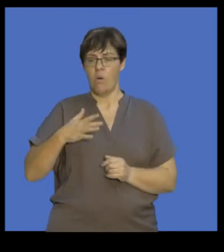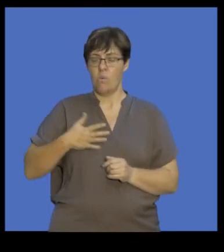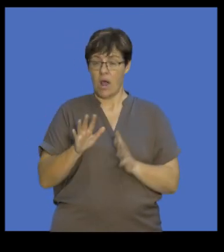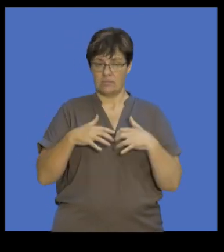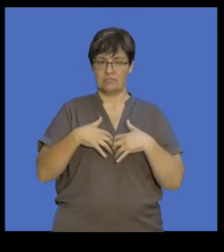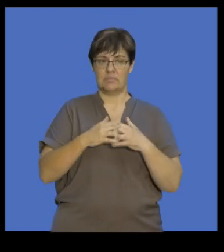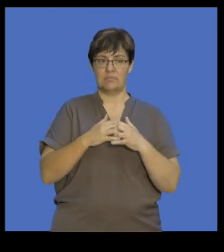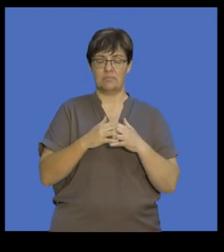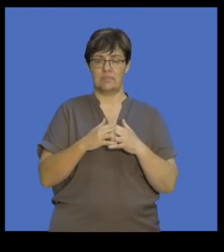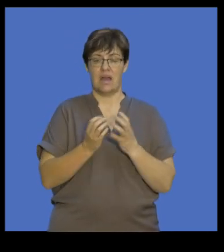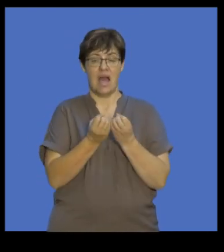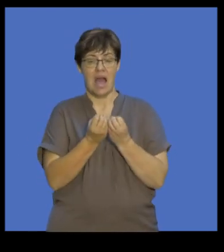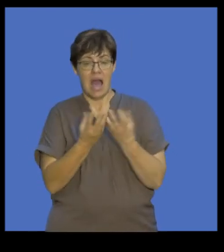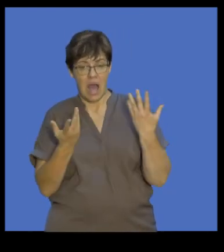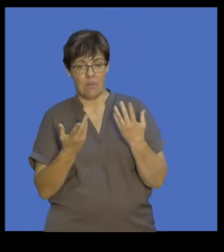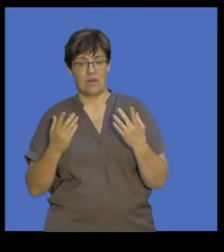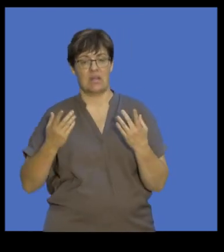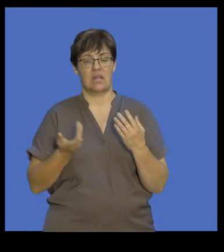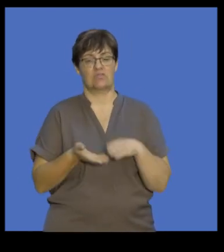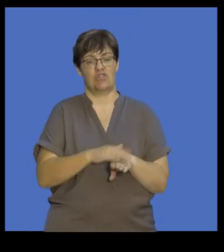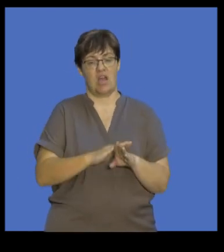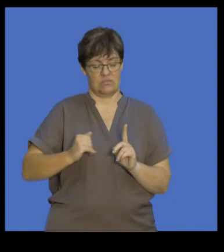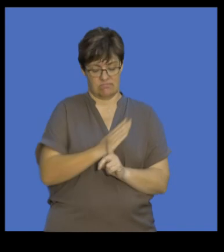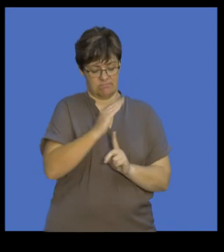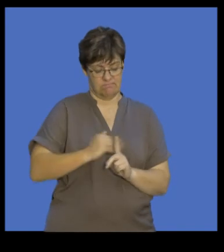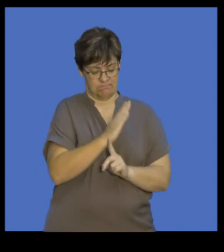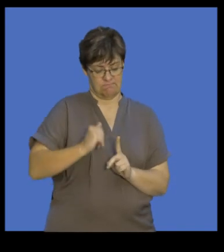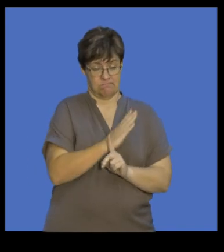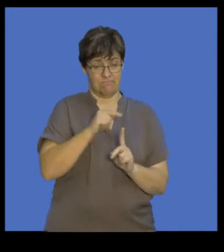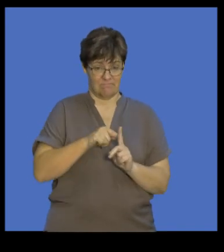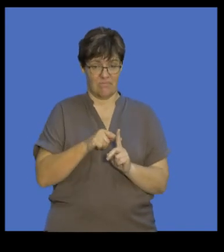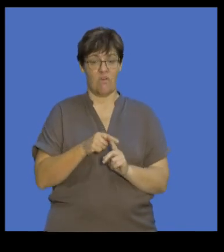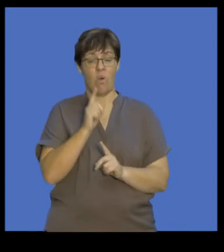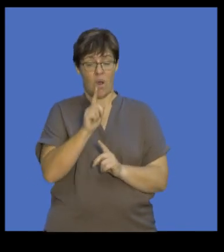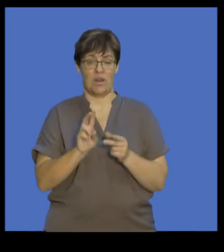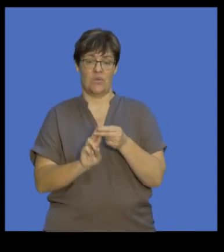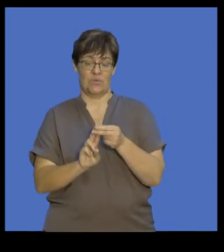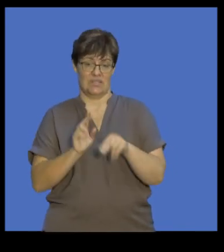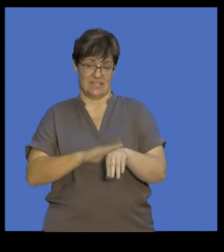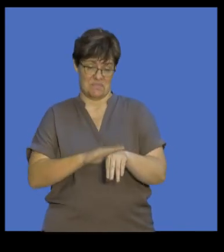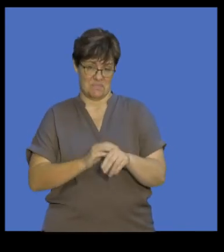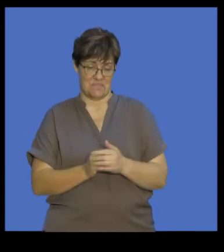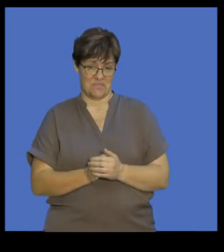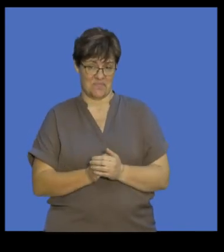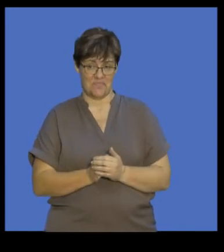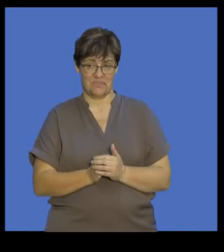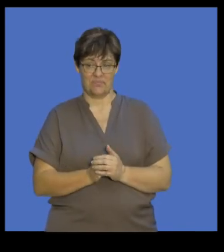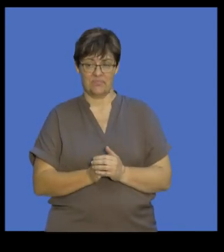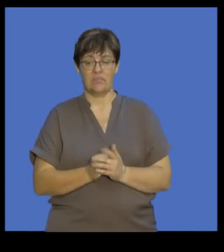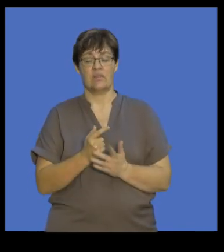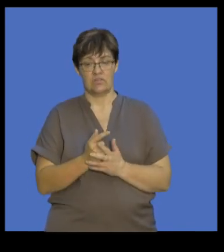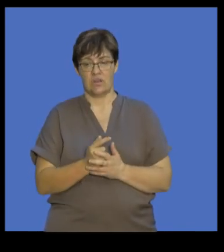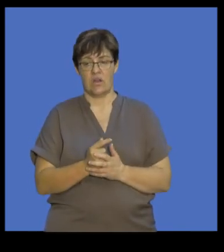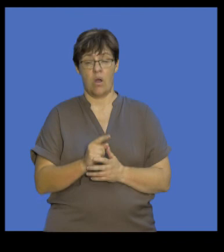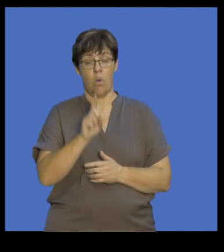that was that it actually, we want to establish the amount of charge that passes through a point per unit time.